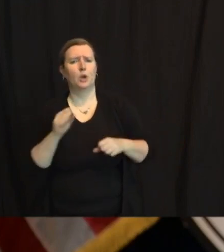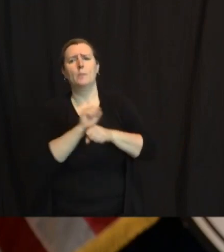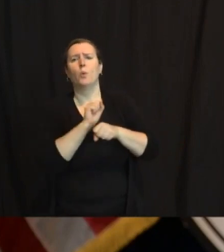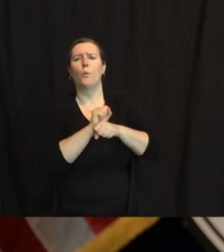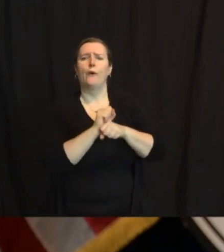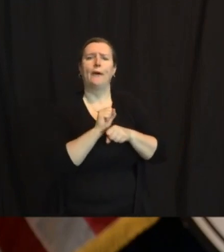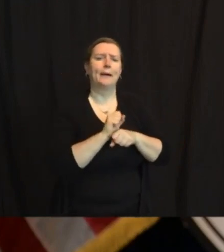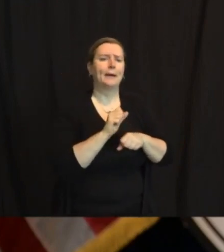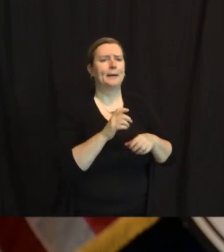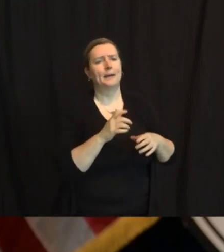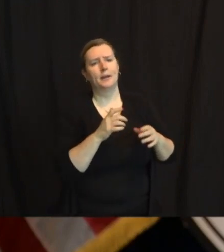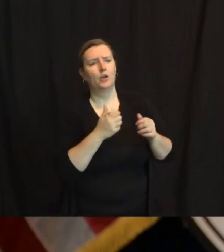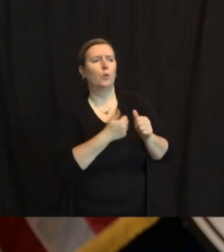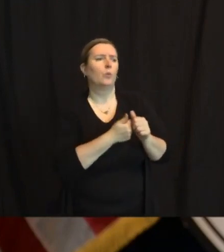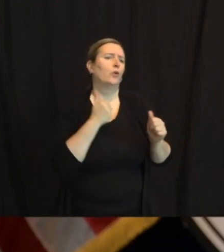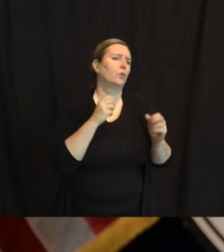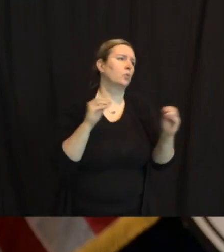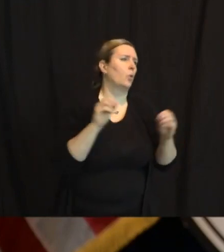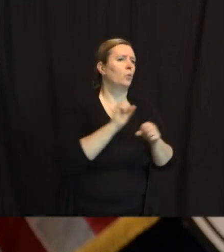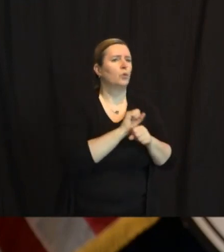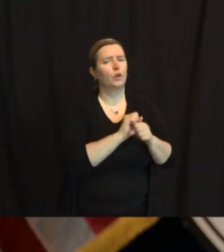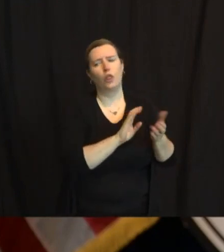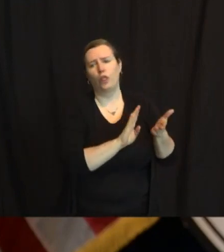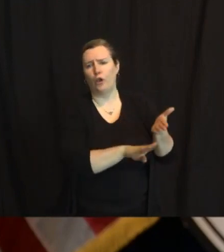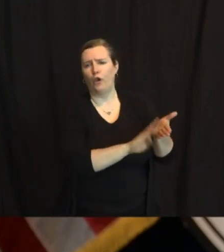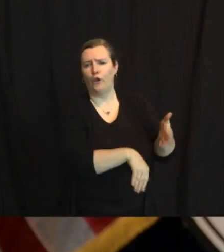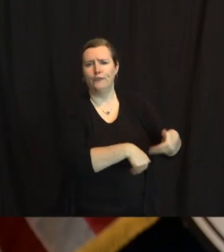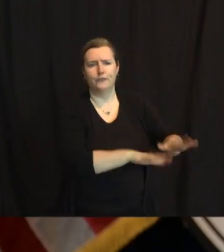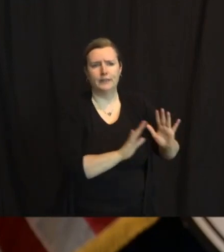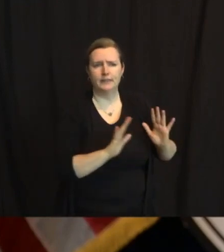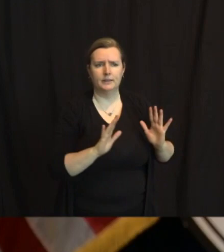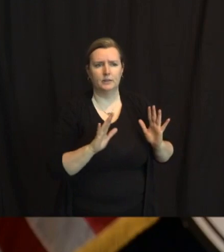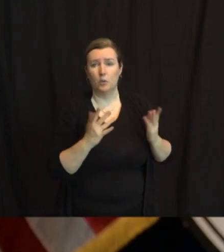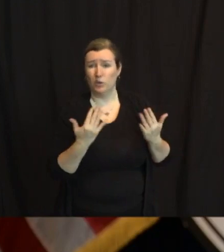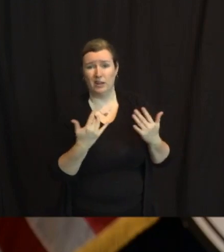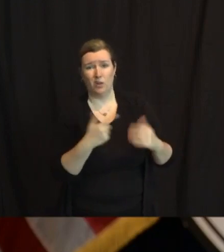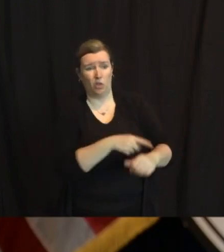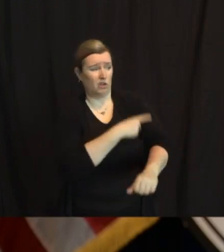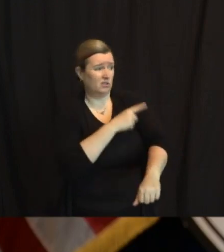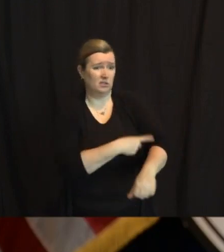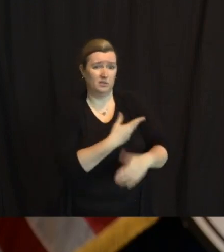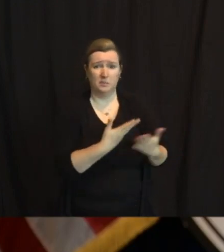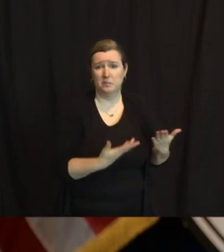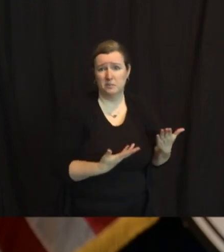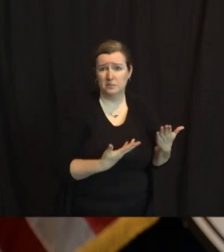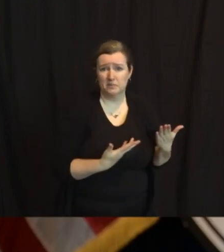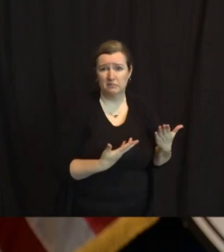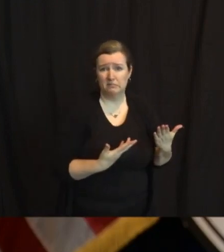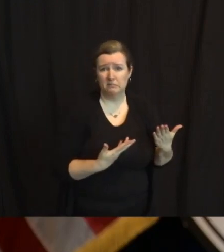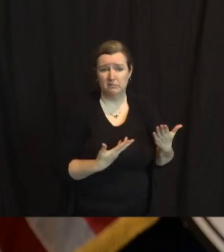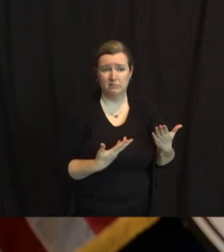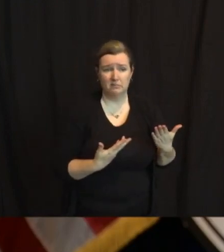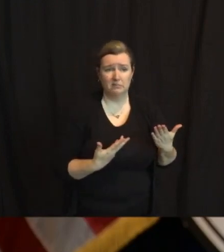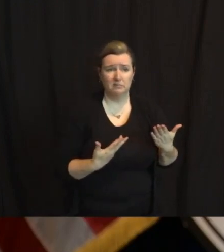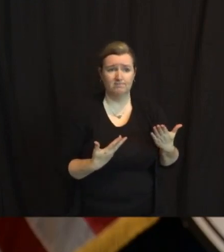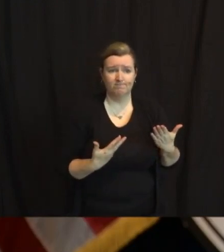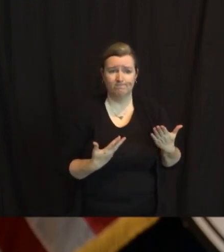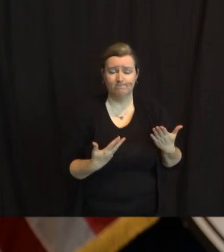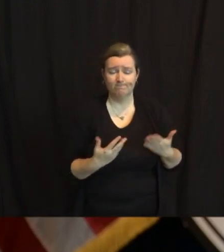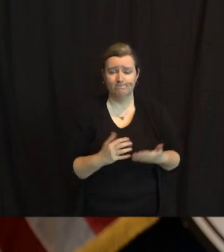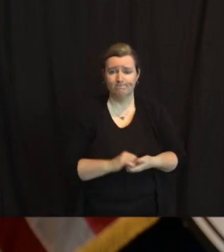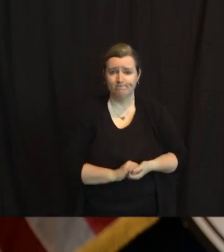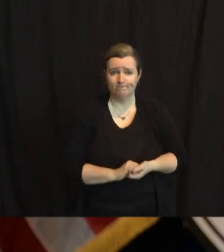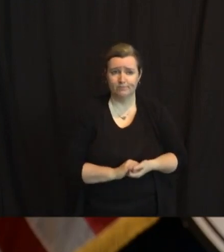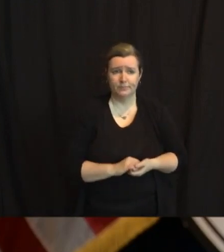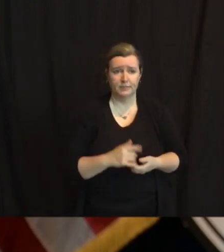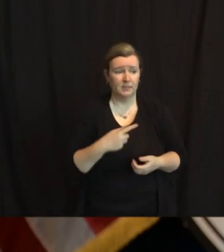all the stuff that Rob's dealing with, but the numbers will skyrocket in exactly of the population that we can least afford